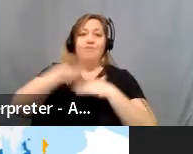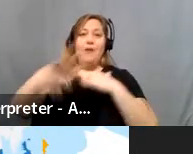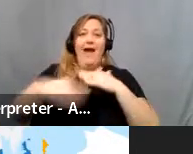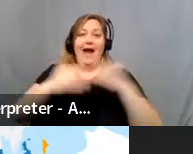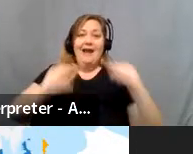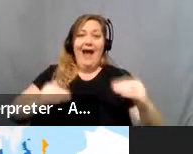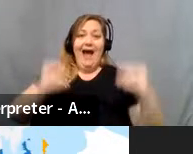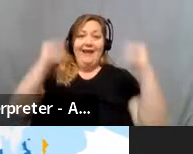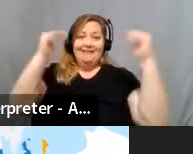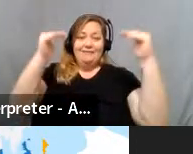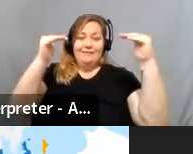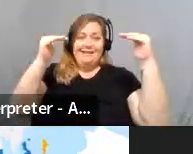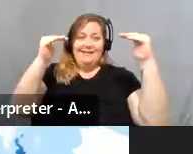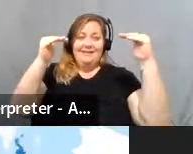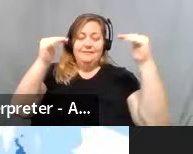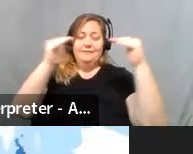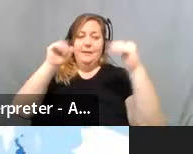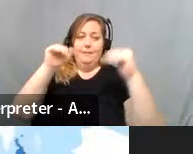Next slide, please.